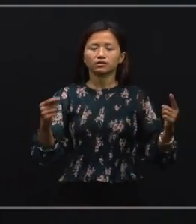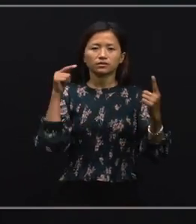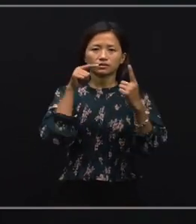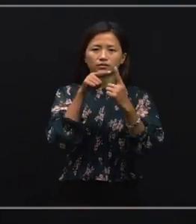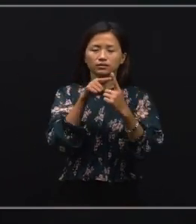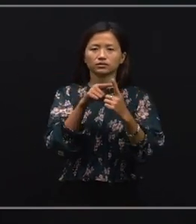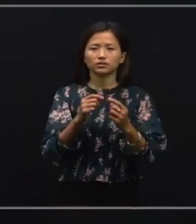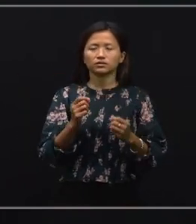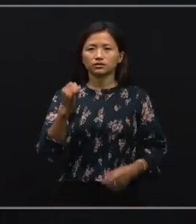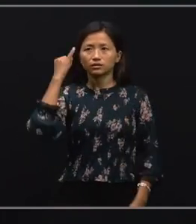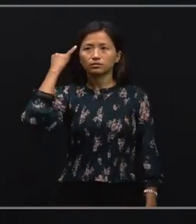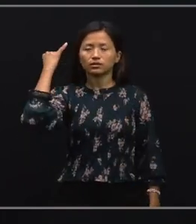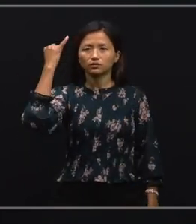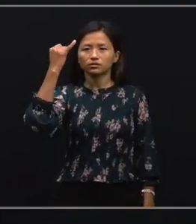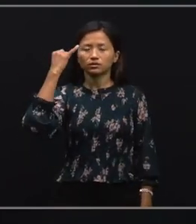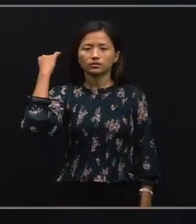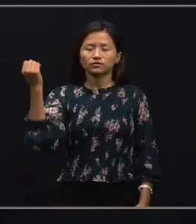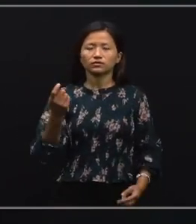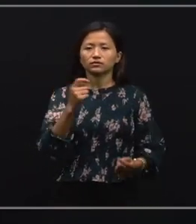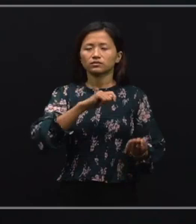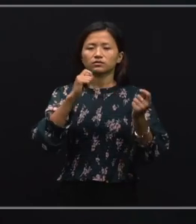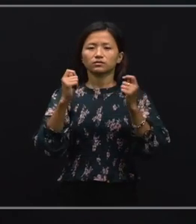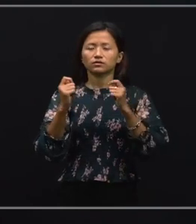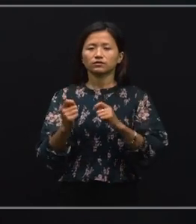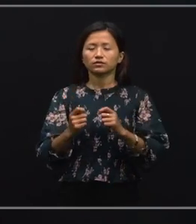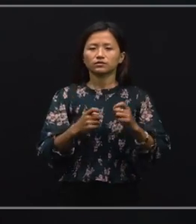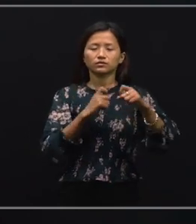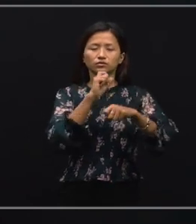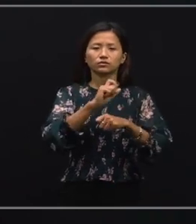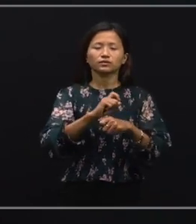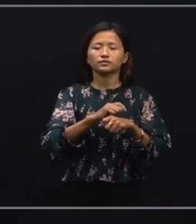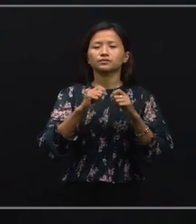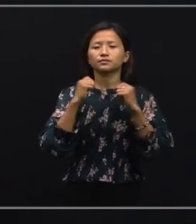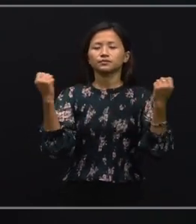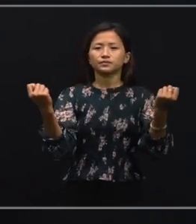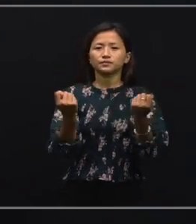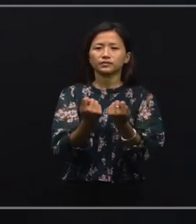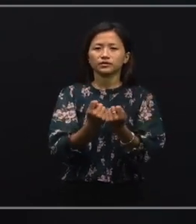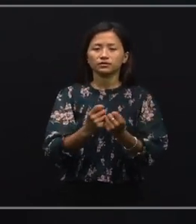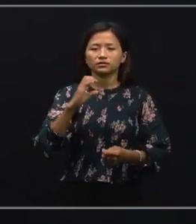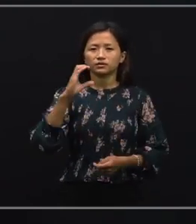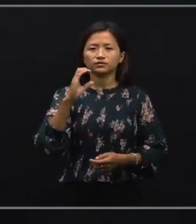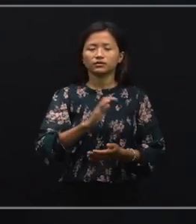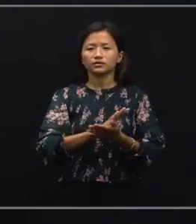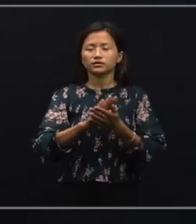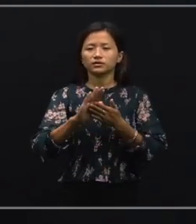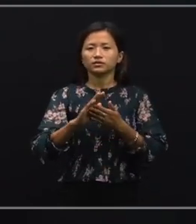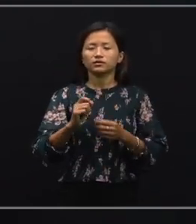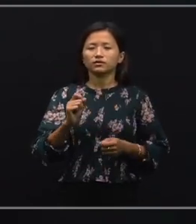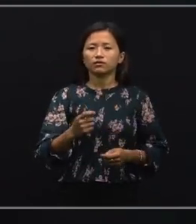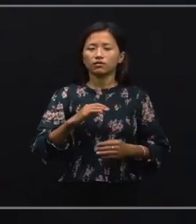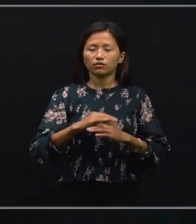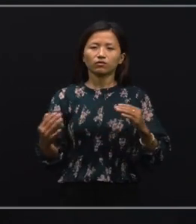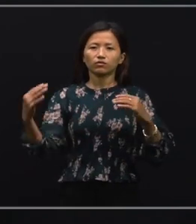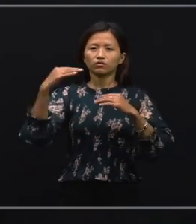the context. You can imagine the term of tribe. So a chieftain is a person who is the head over a